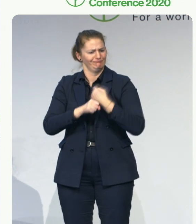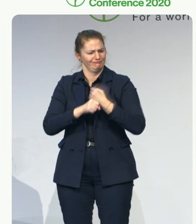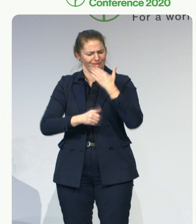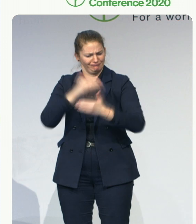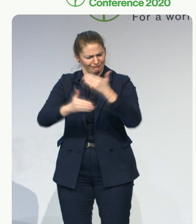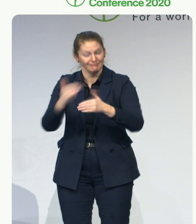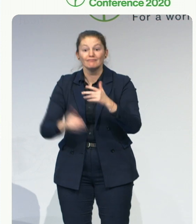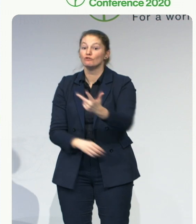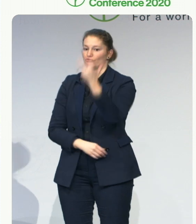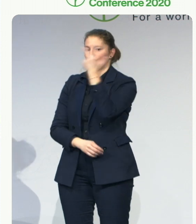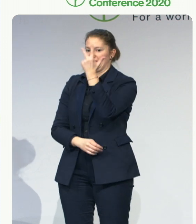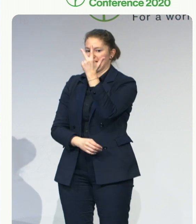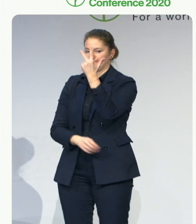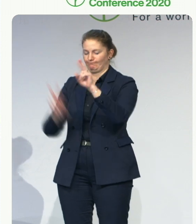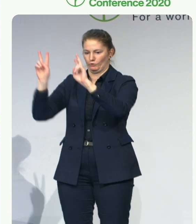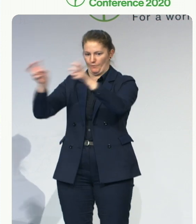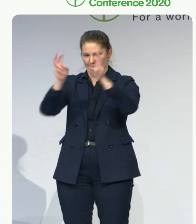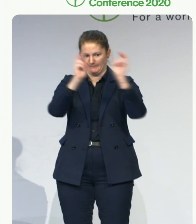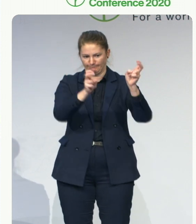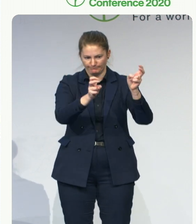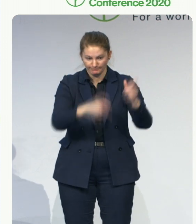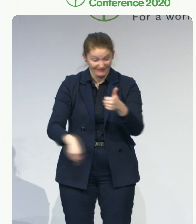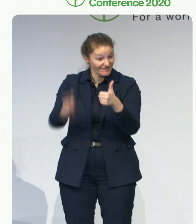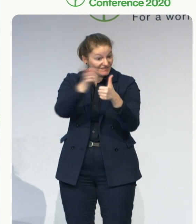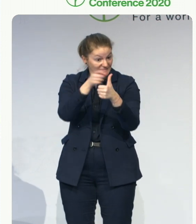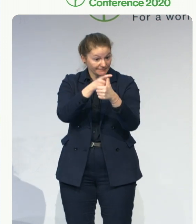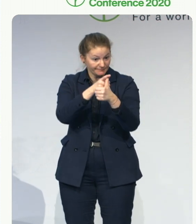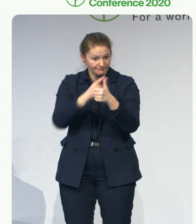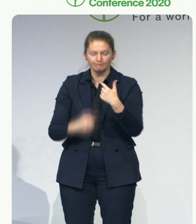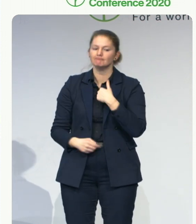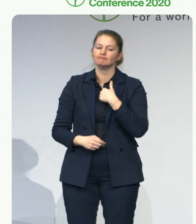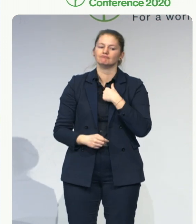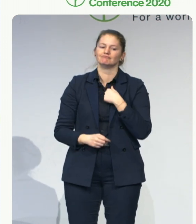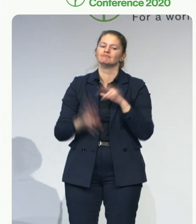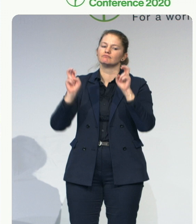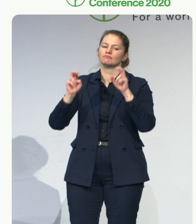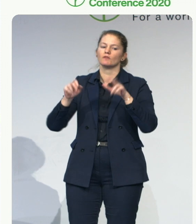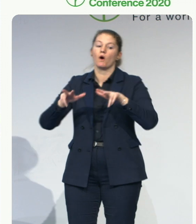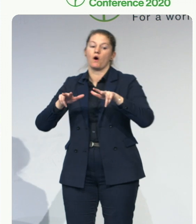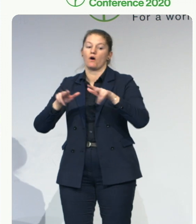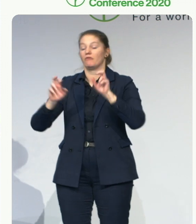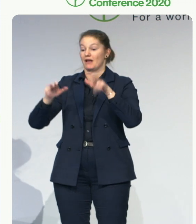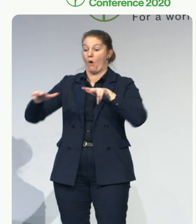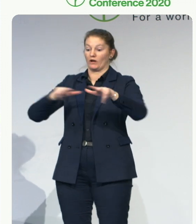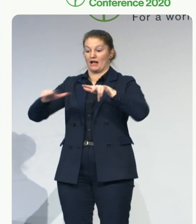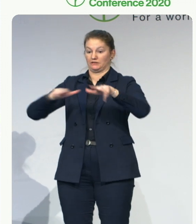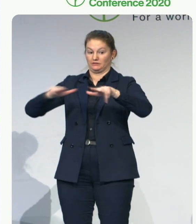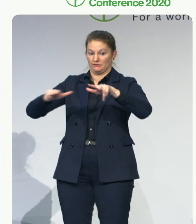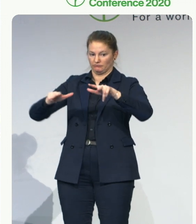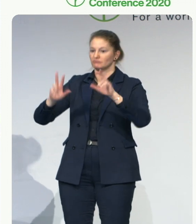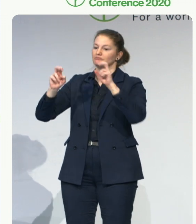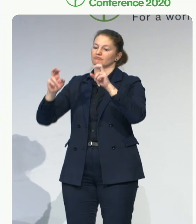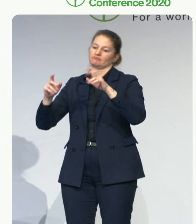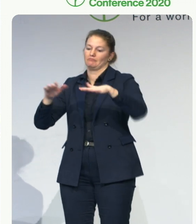with supranational organizations. We have already established a cooperation with the ITU,